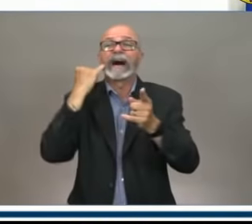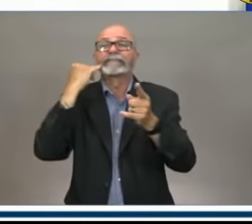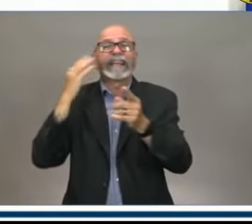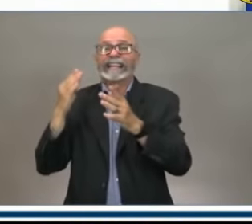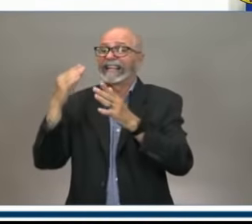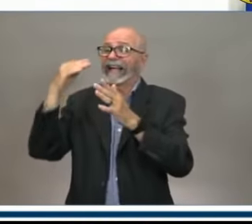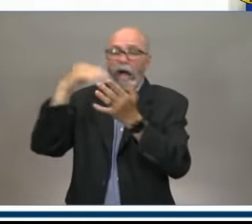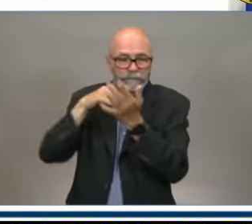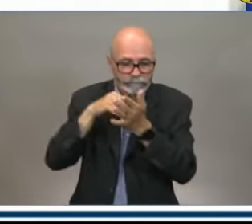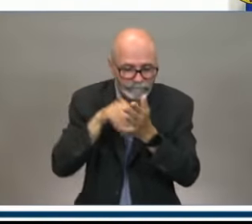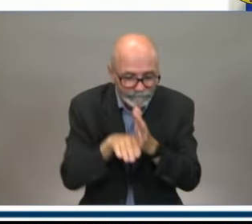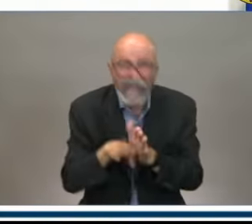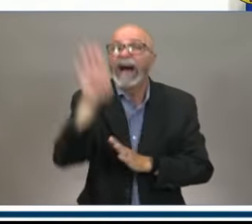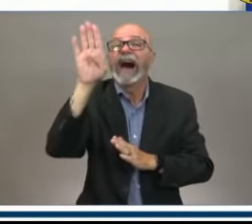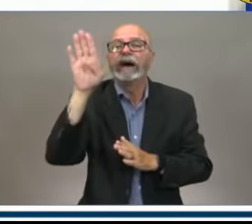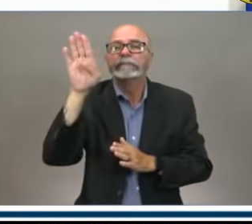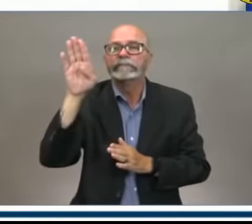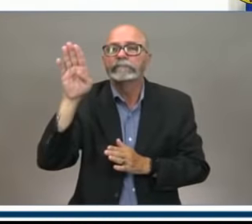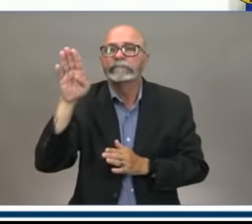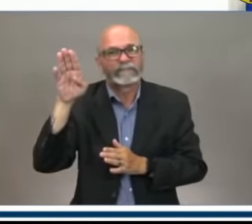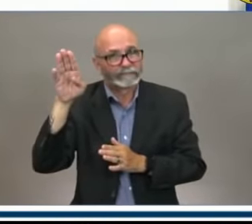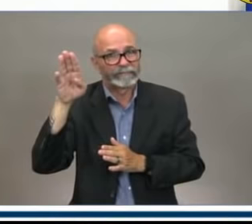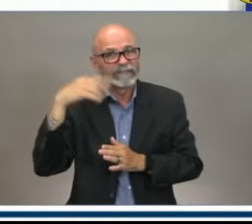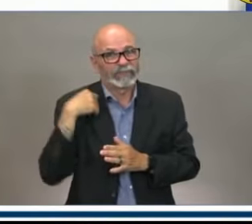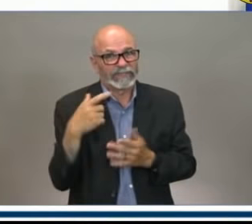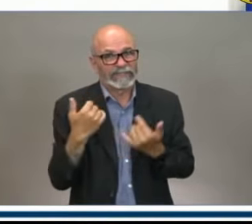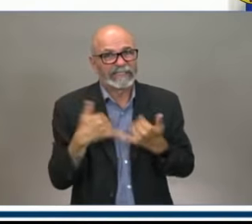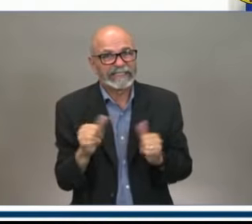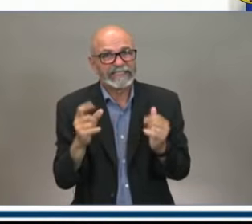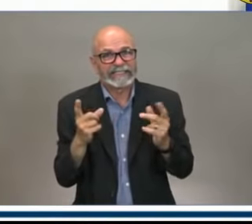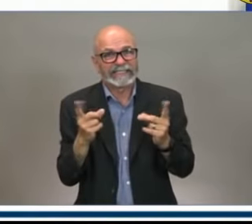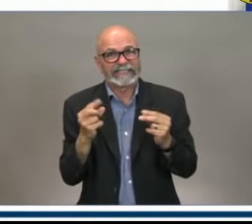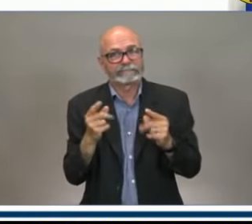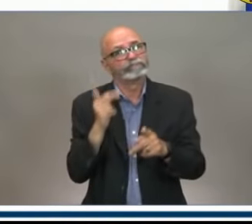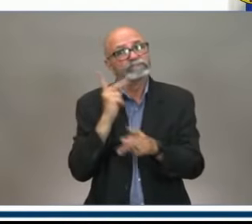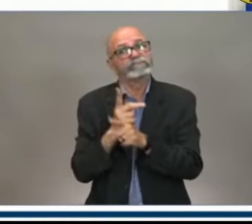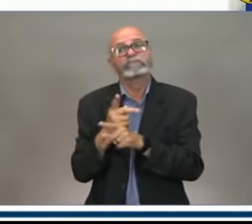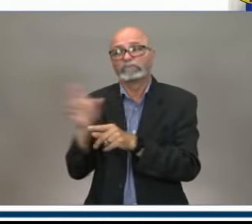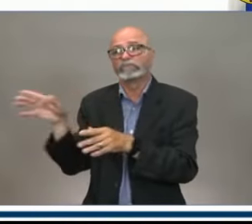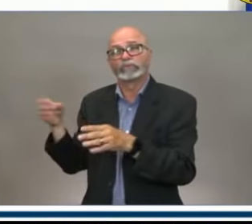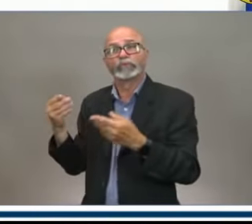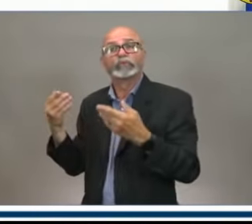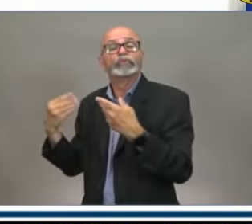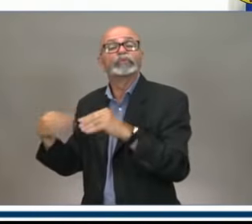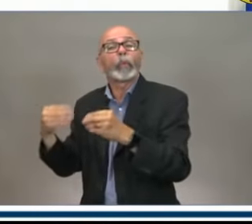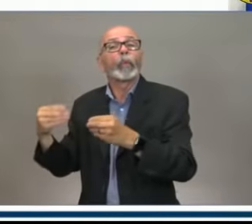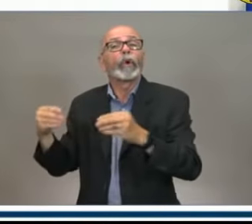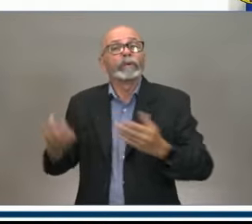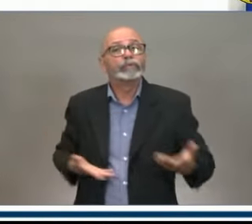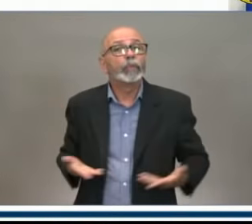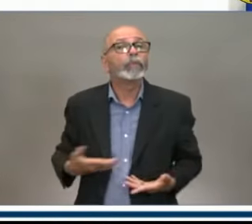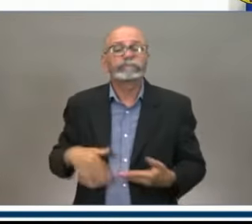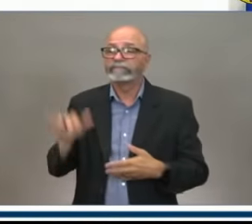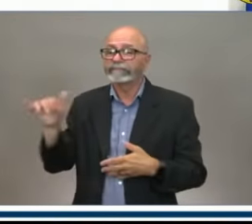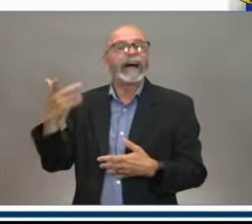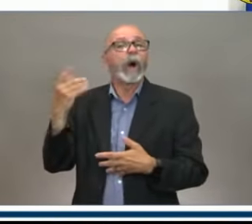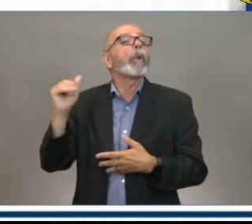could safely carry on at this state of cautious opening, or would we have to go back maybe to a more lockdown